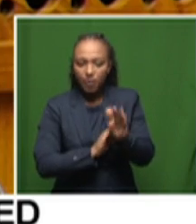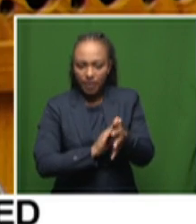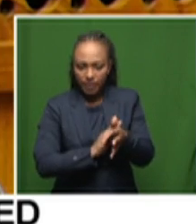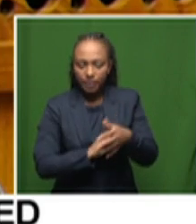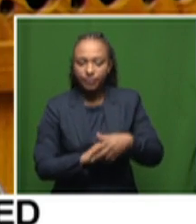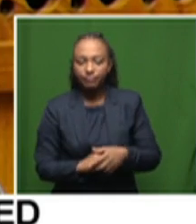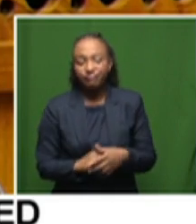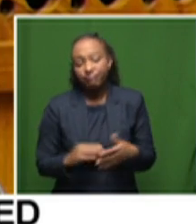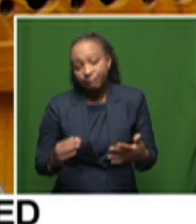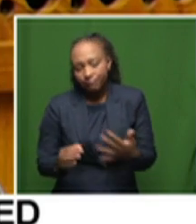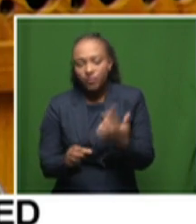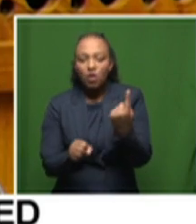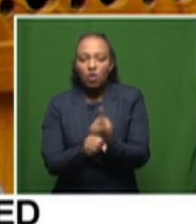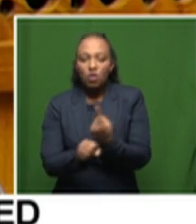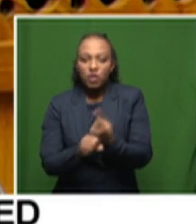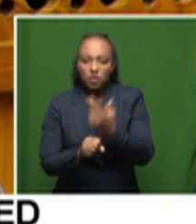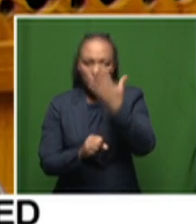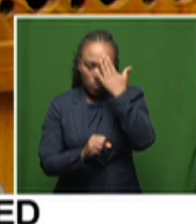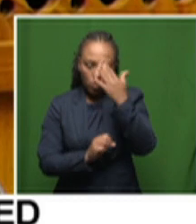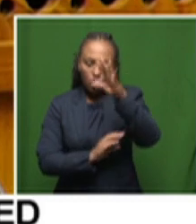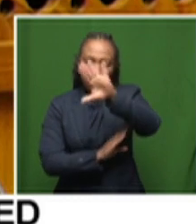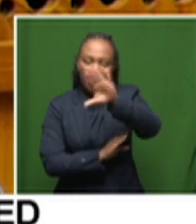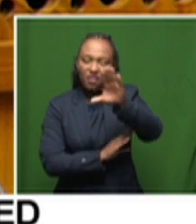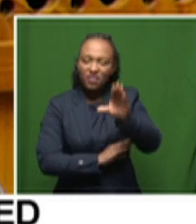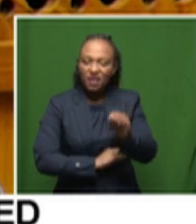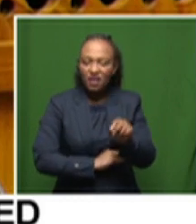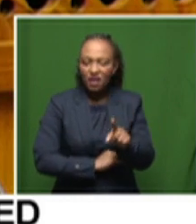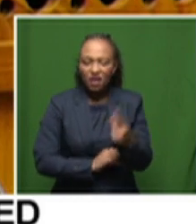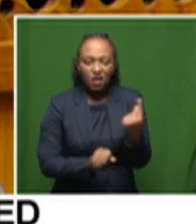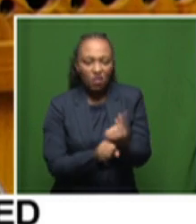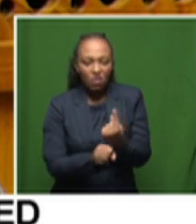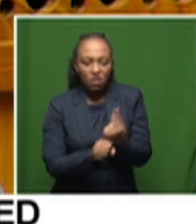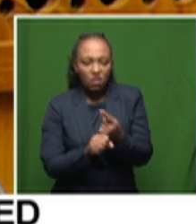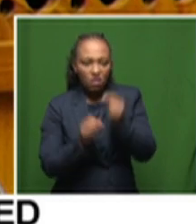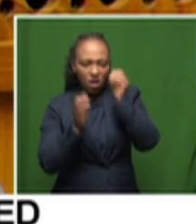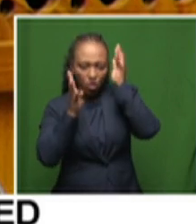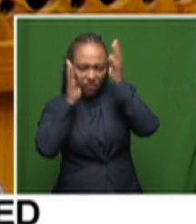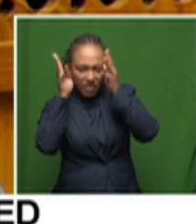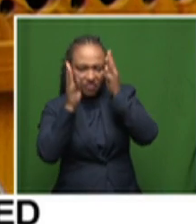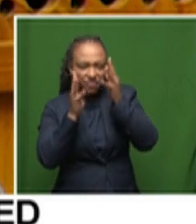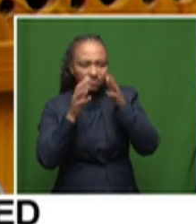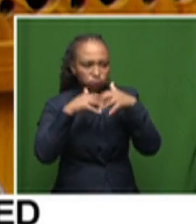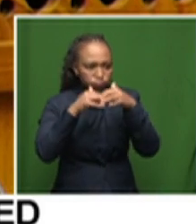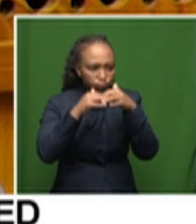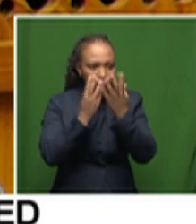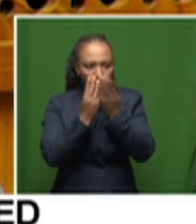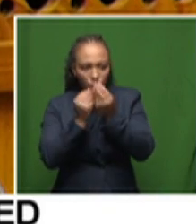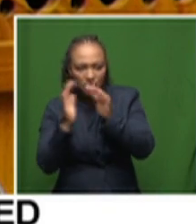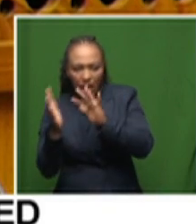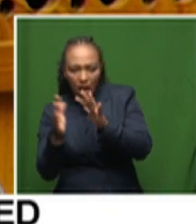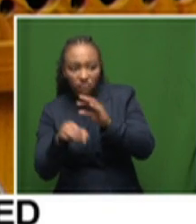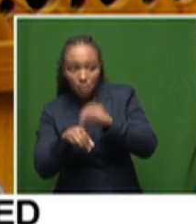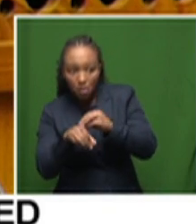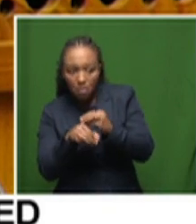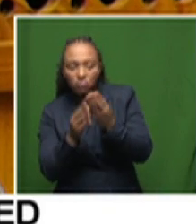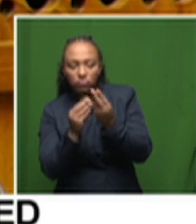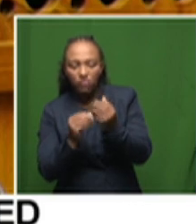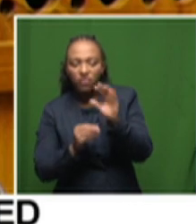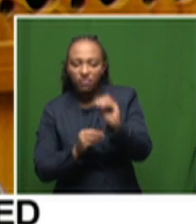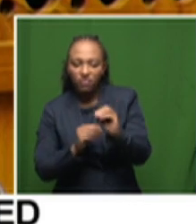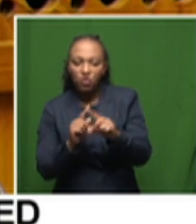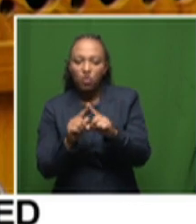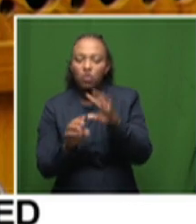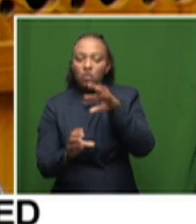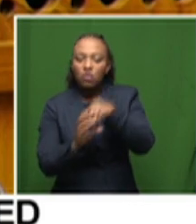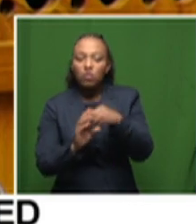2021. As always, Africa has been at the forefront of innovative solutions to the crisis, including